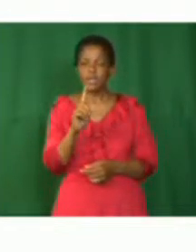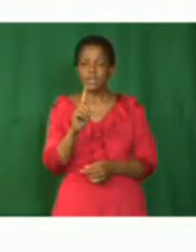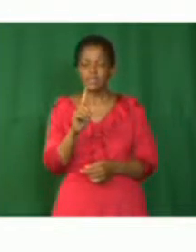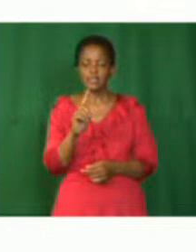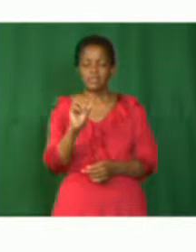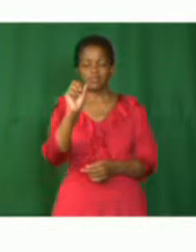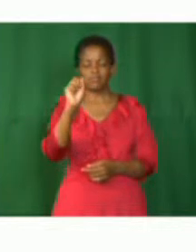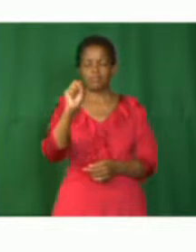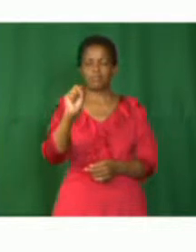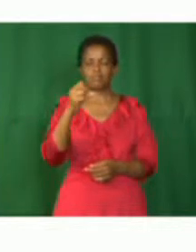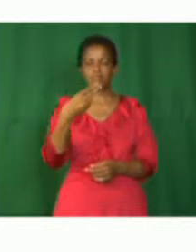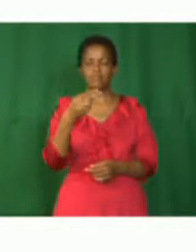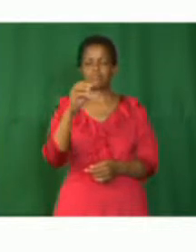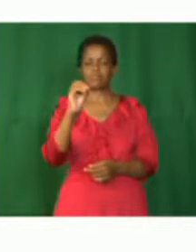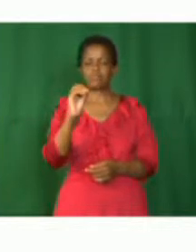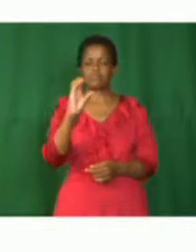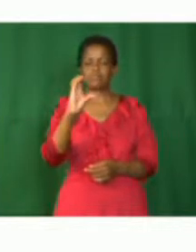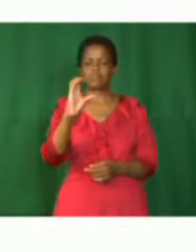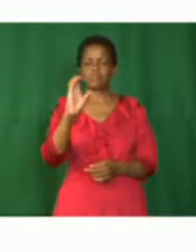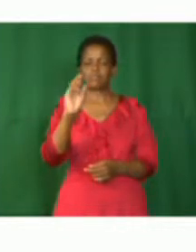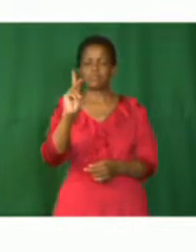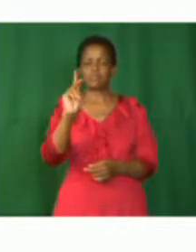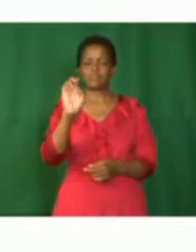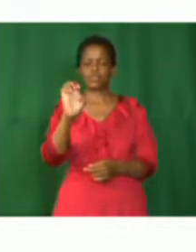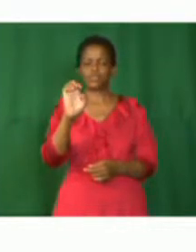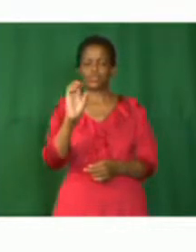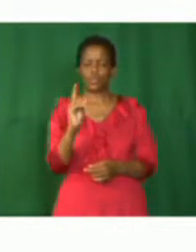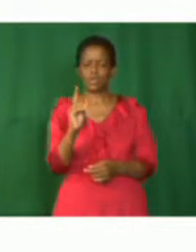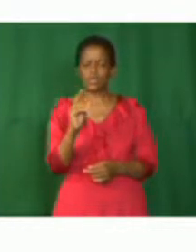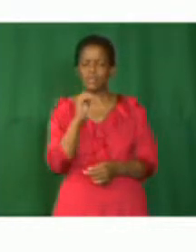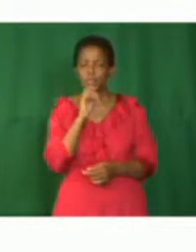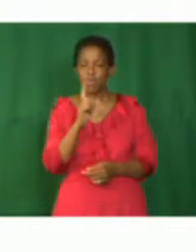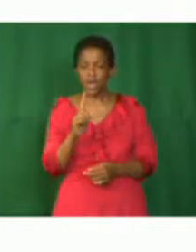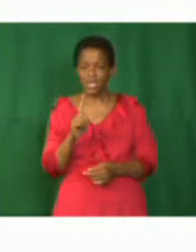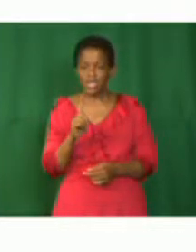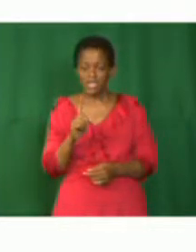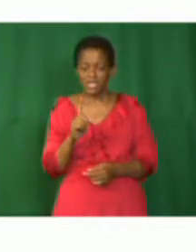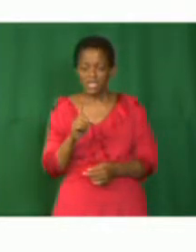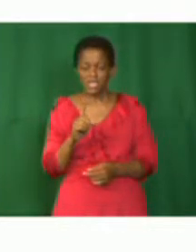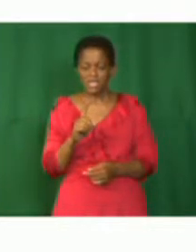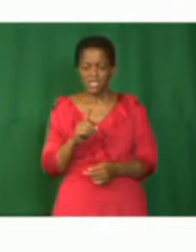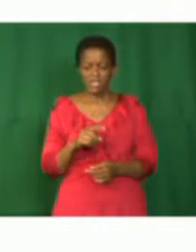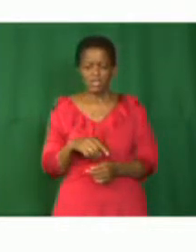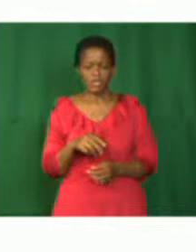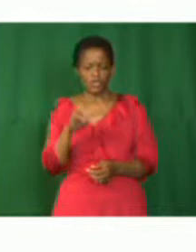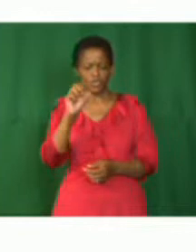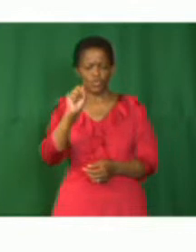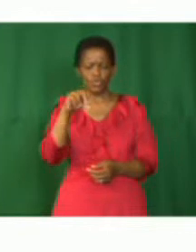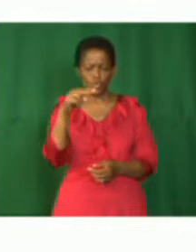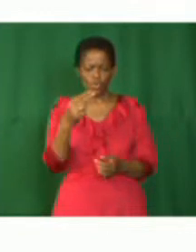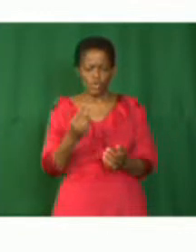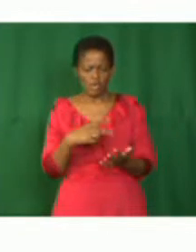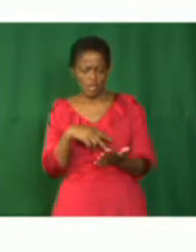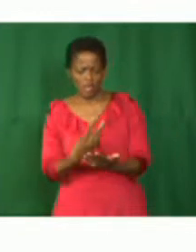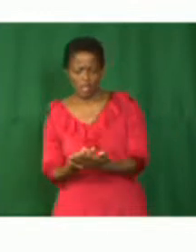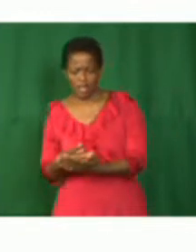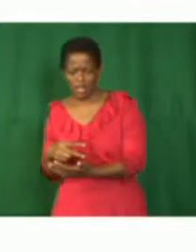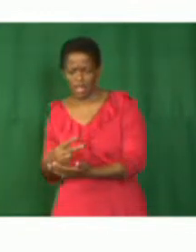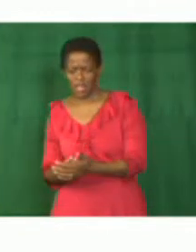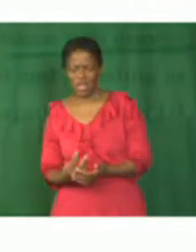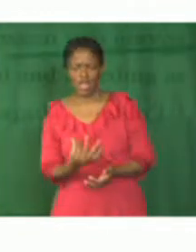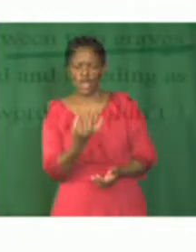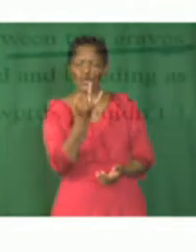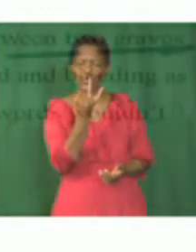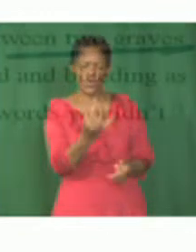were shocked to find themselves lying between how many graves? Between two graves at the Nhlangano Symmetry.